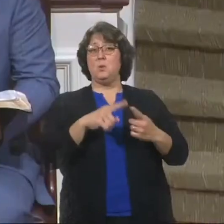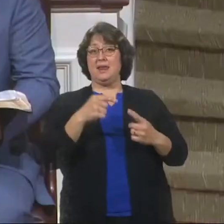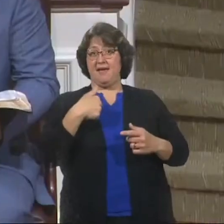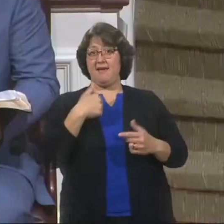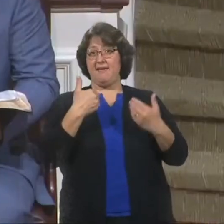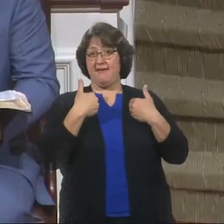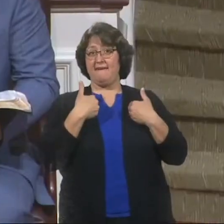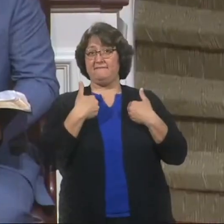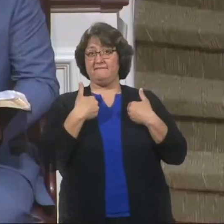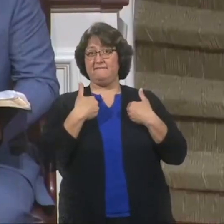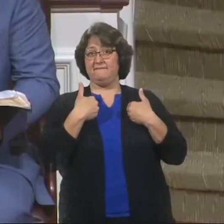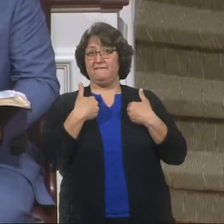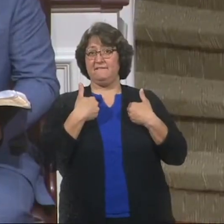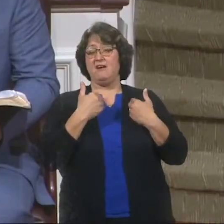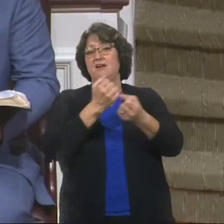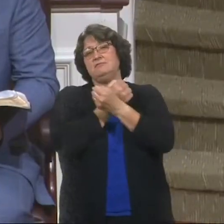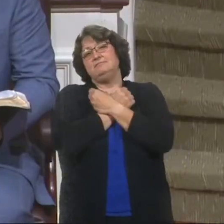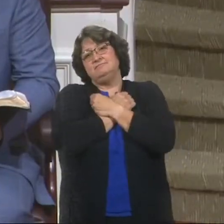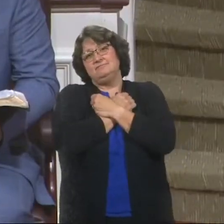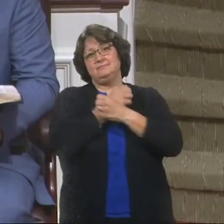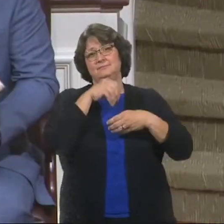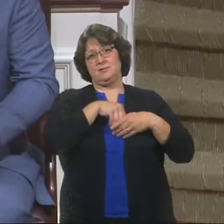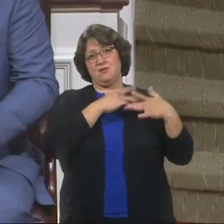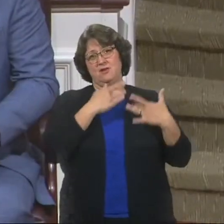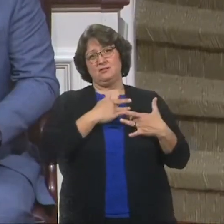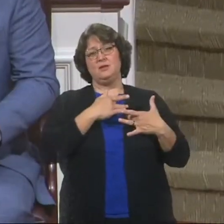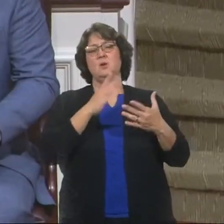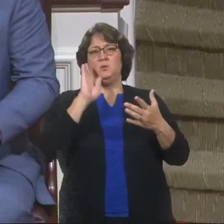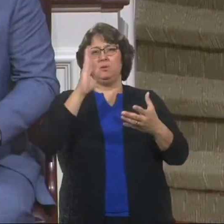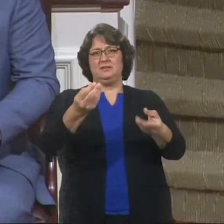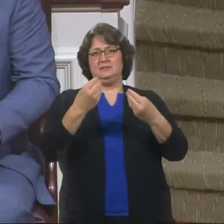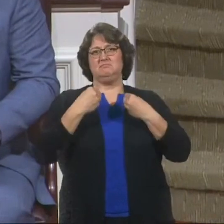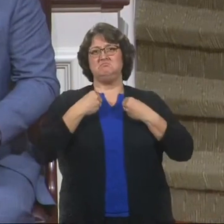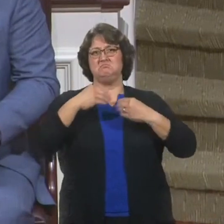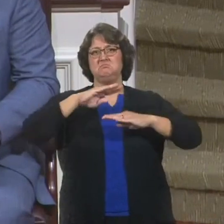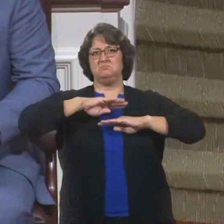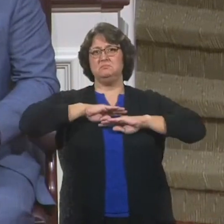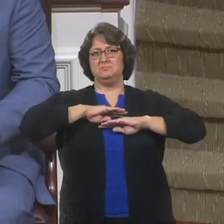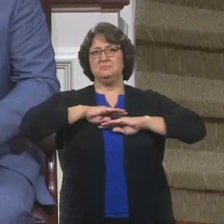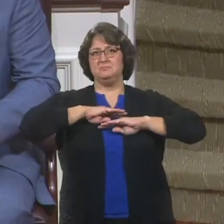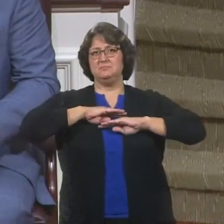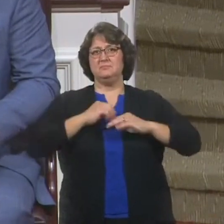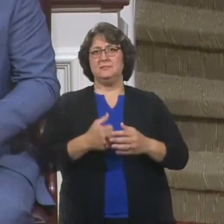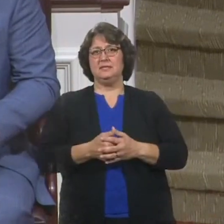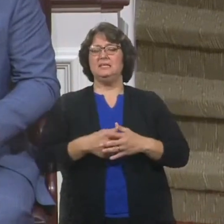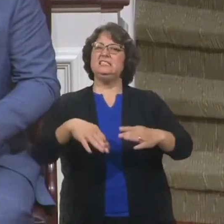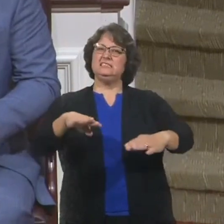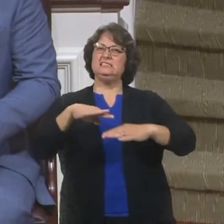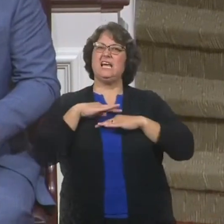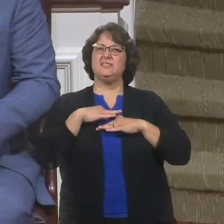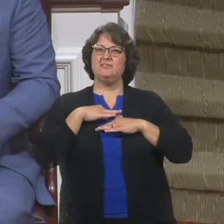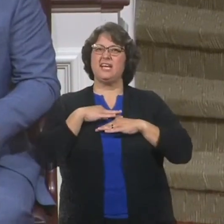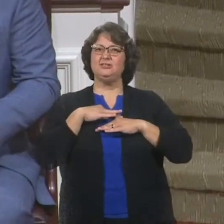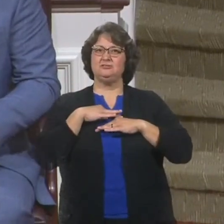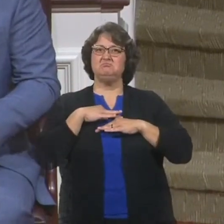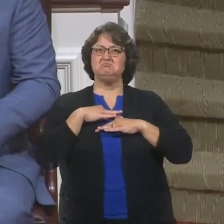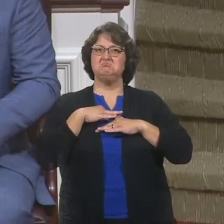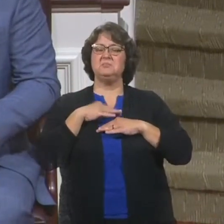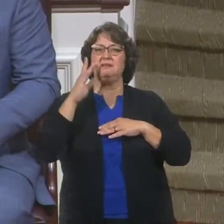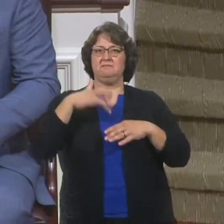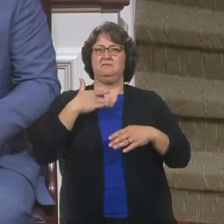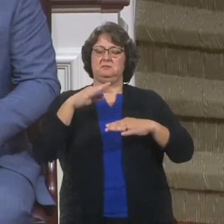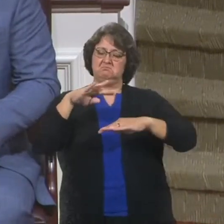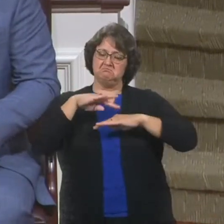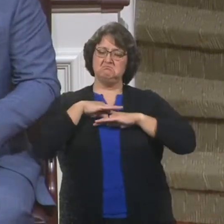When I have a genuine heart of love, I think it brings a contentment to me. A satisfaction, a